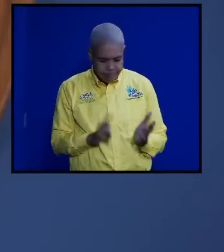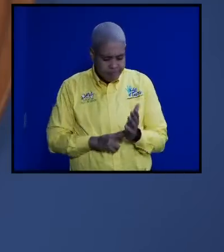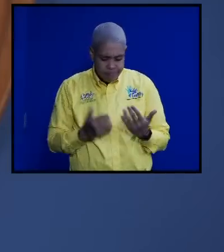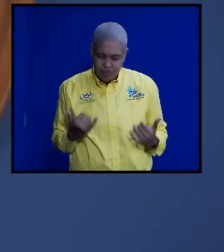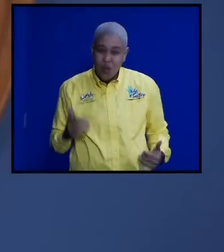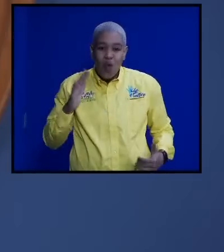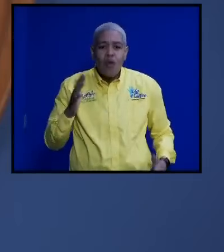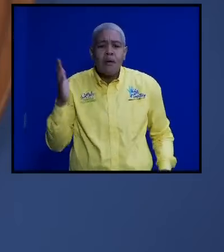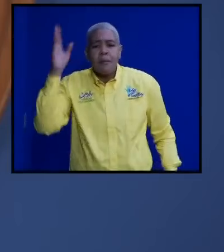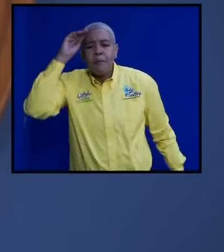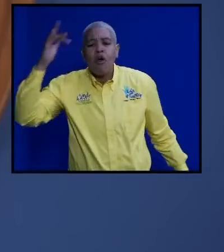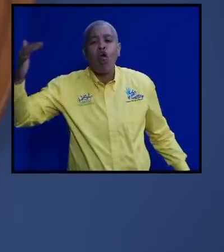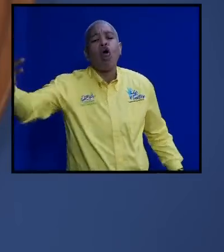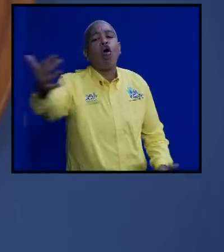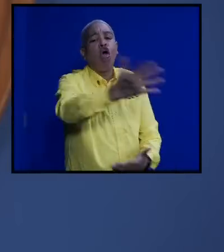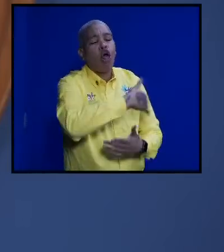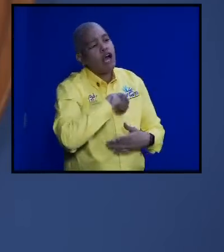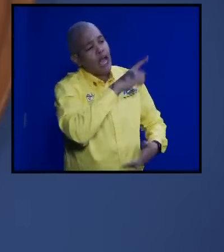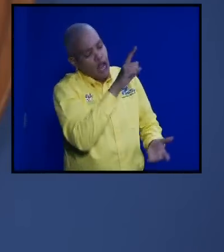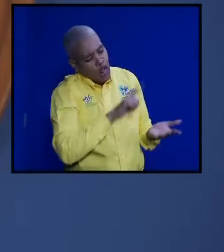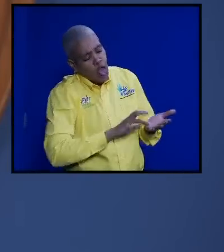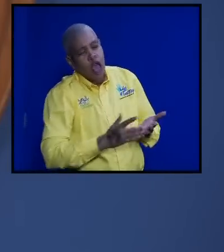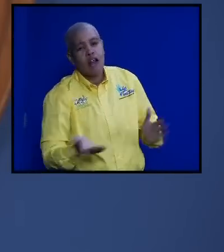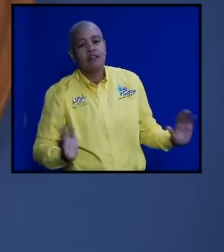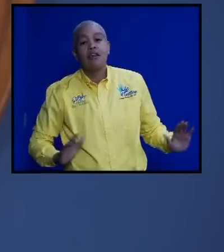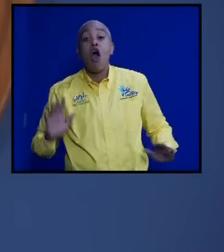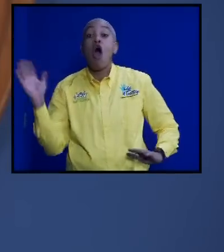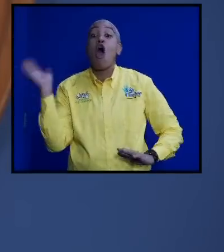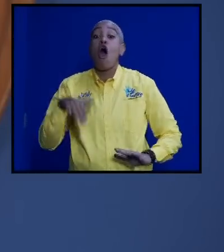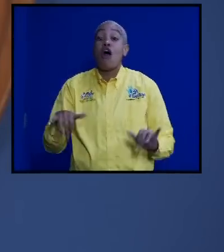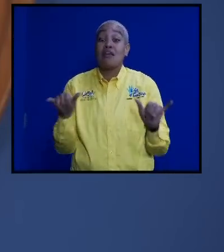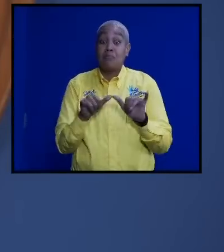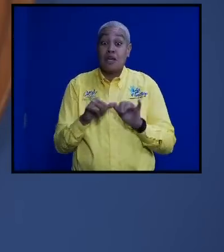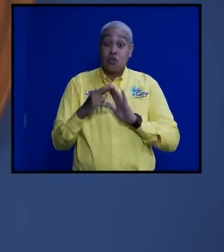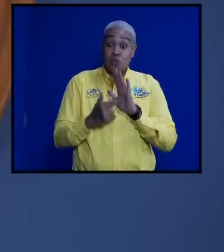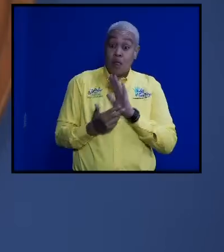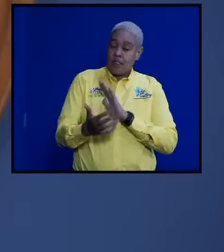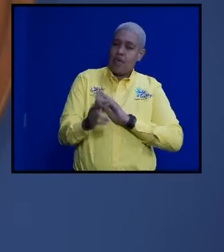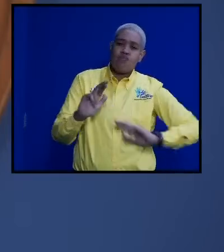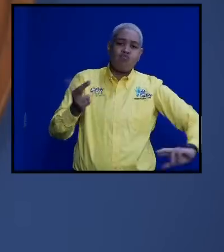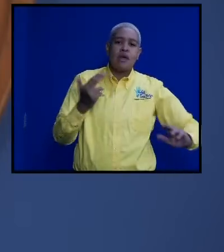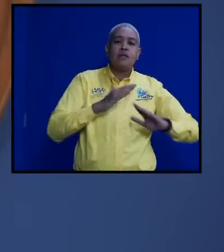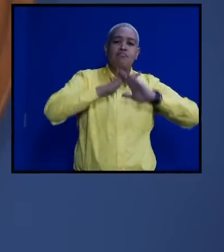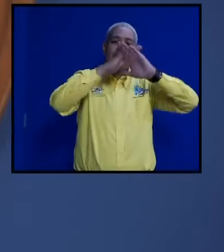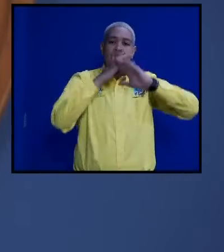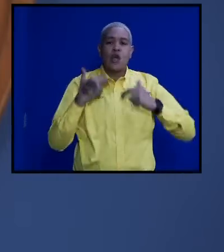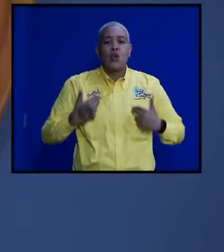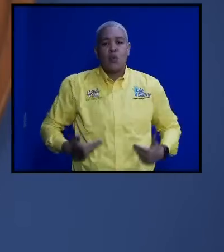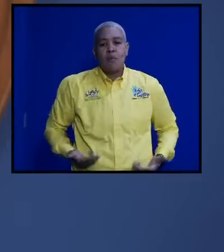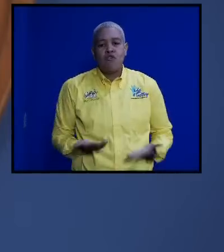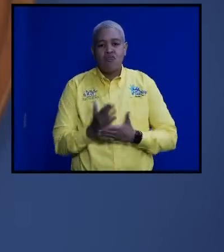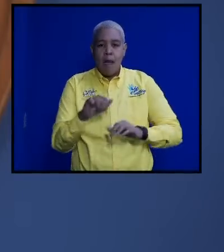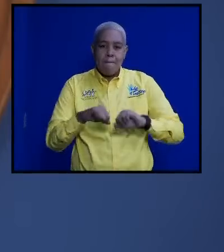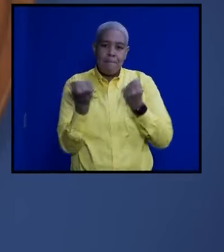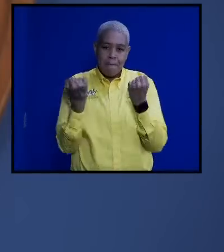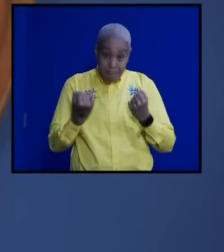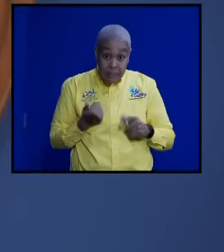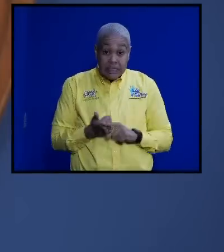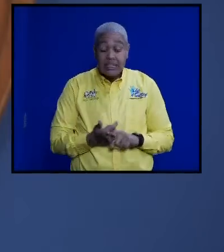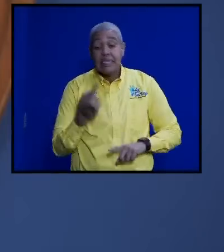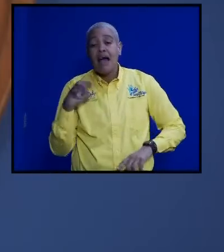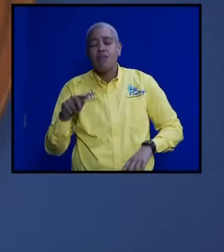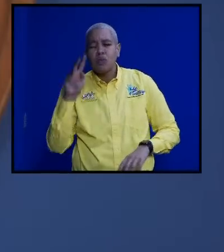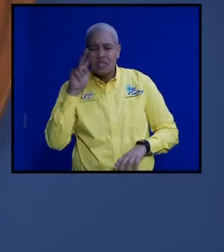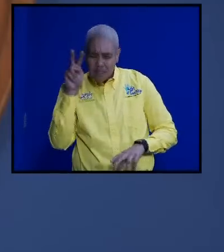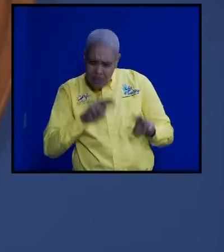All the required measures have been put in place to prevent the violation of human rights, while targeting, apprehending, and removing violence